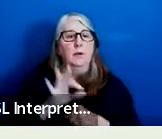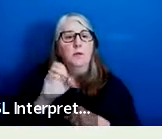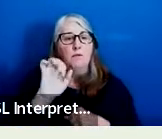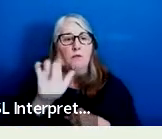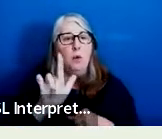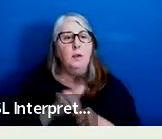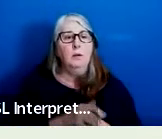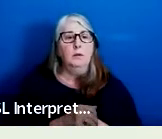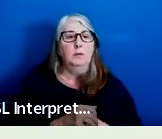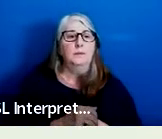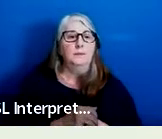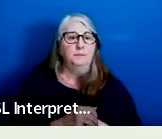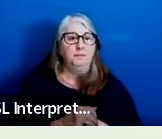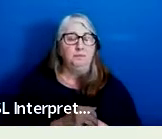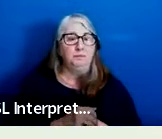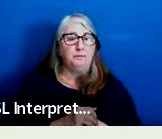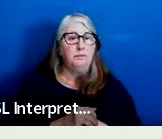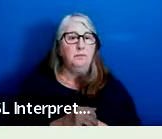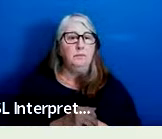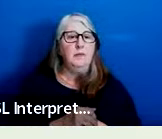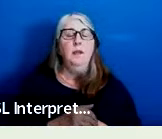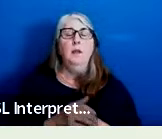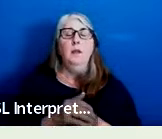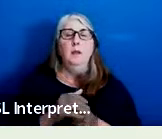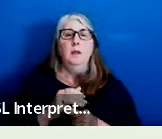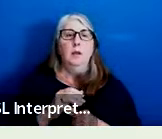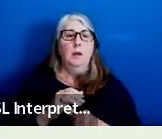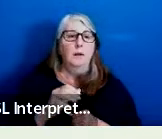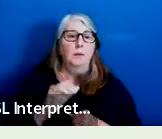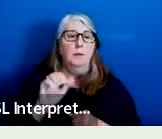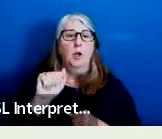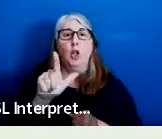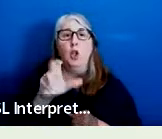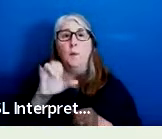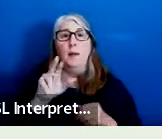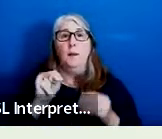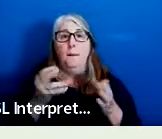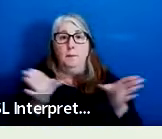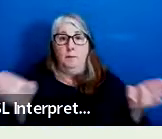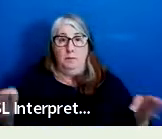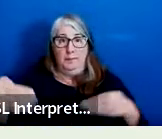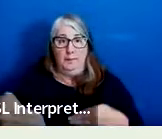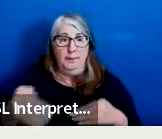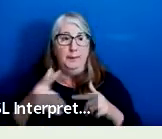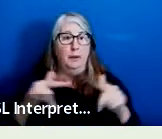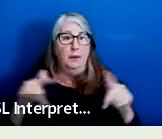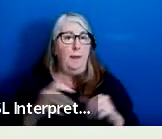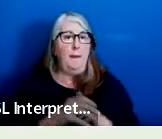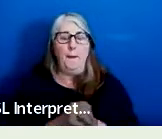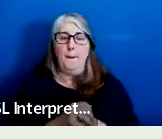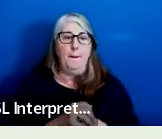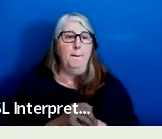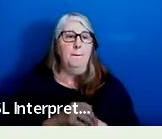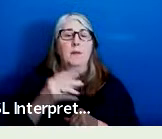pans. Plastic utensils, grease or fat, liquids of any kind, facial or toilet